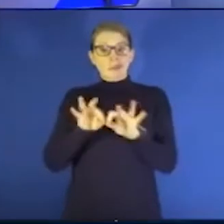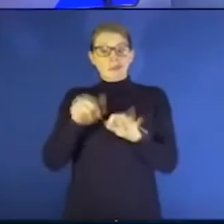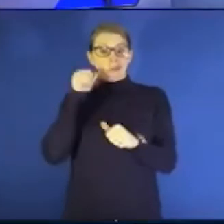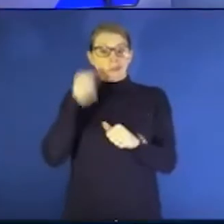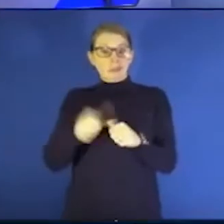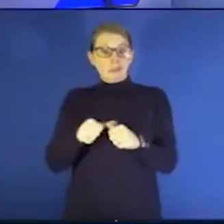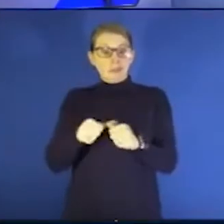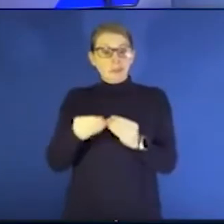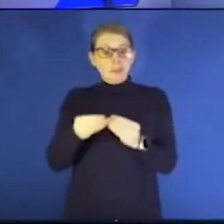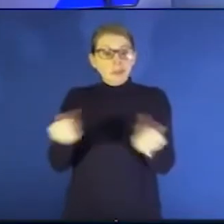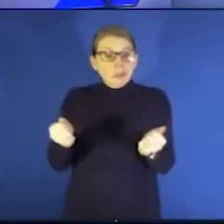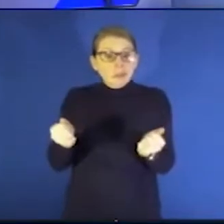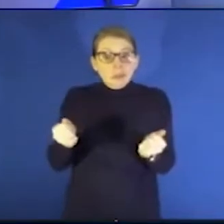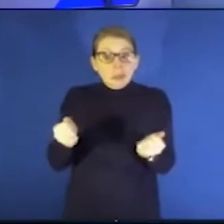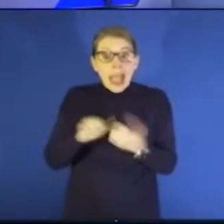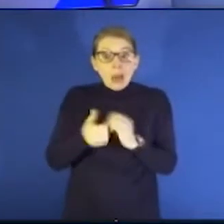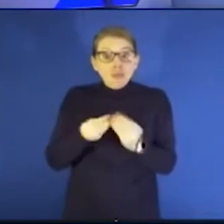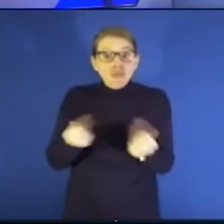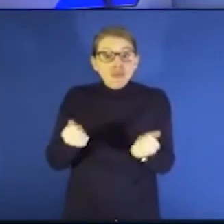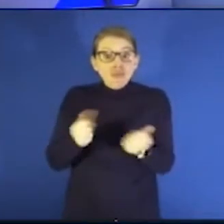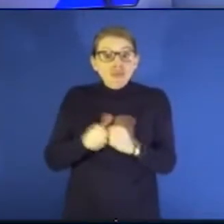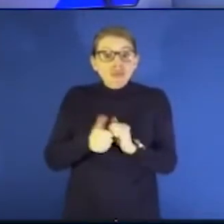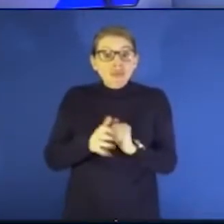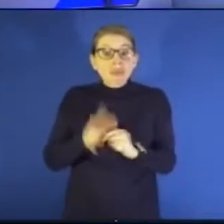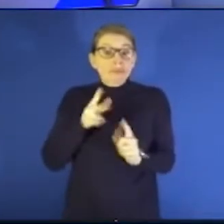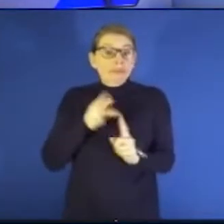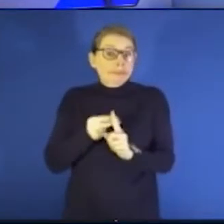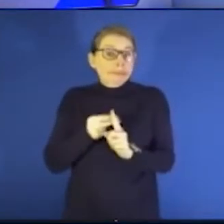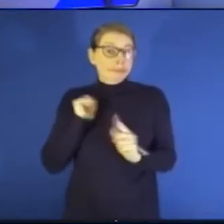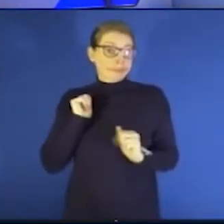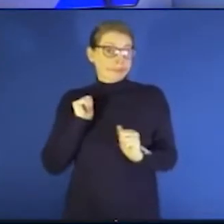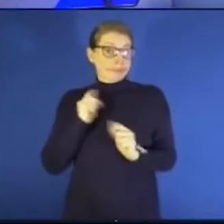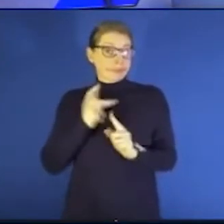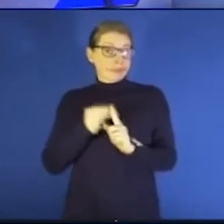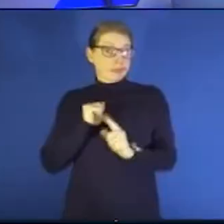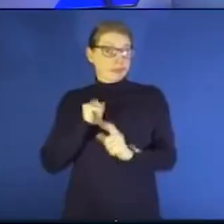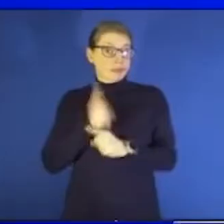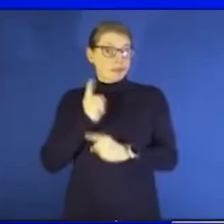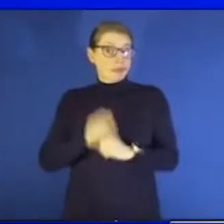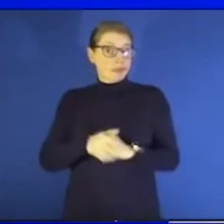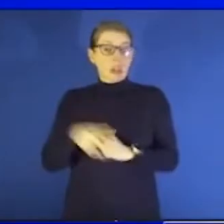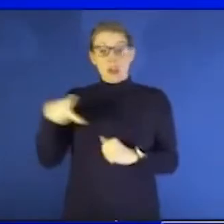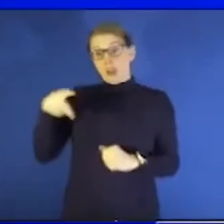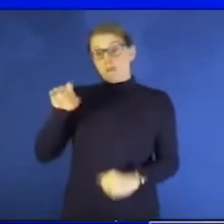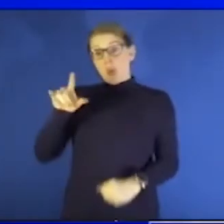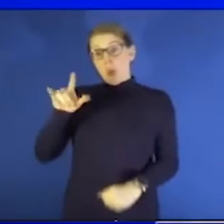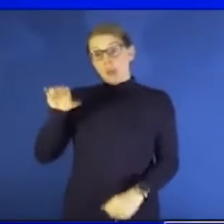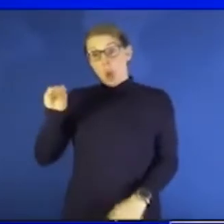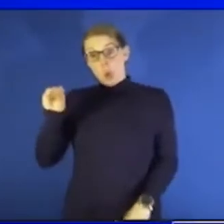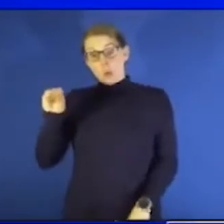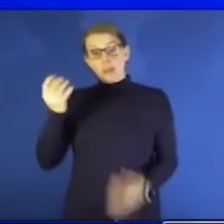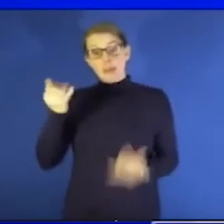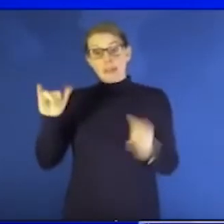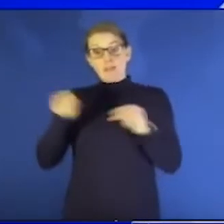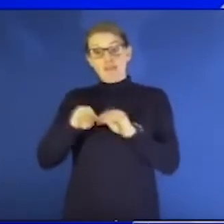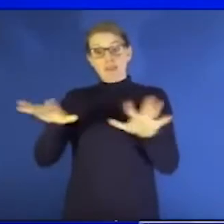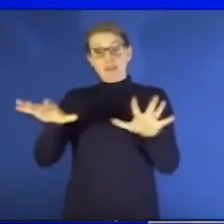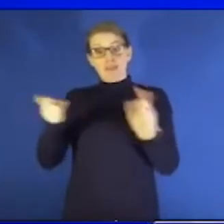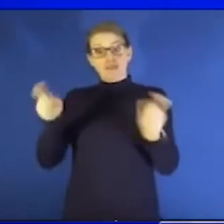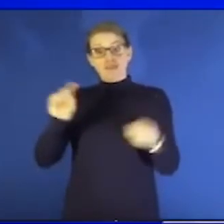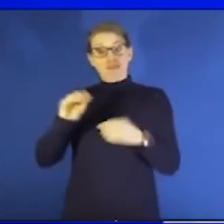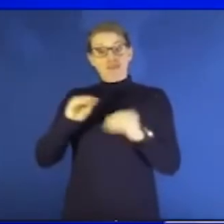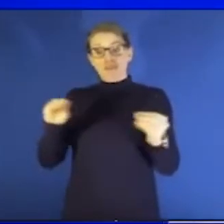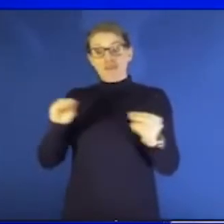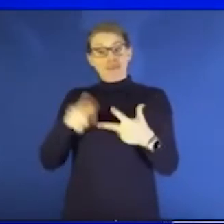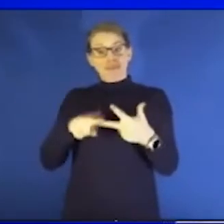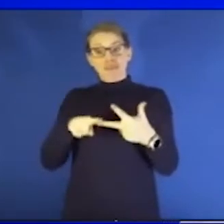What's that? How did we eradicate it? Vaccination. Vaccination. Absolutely. Yeah, there you go. Polio is still around. That really didn't change either. So I think those